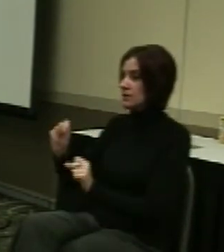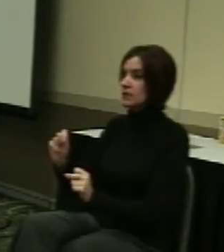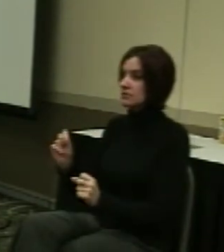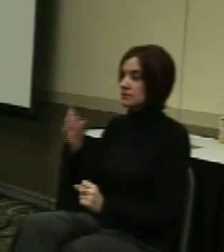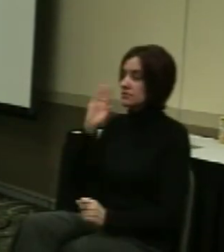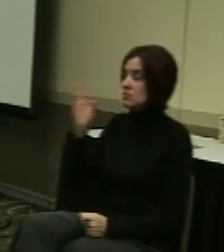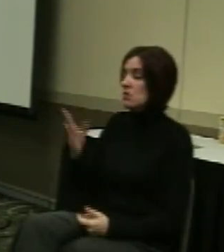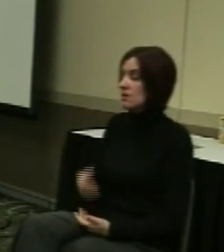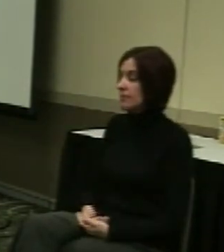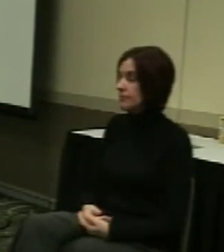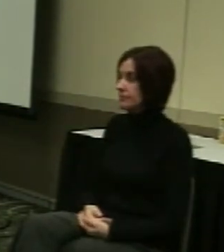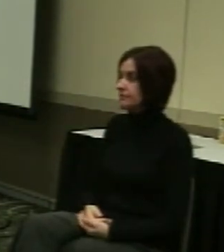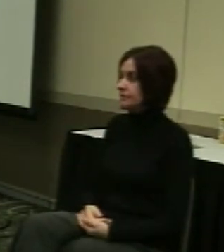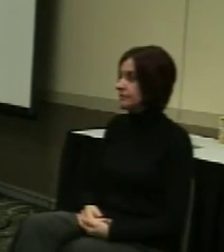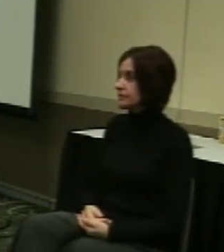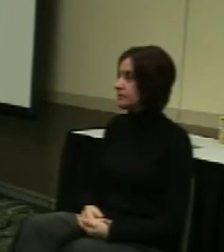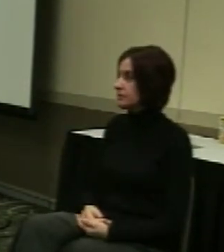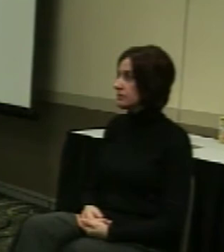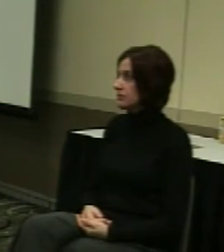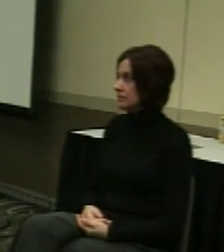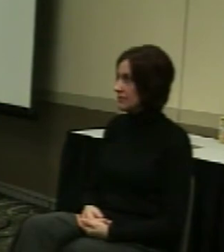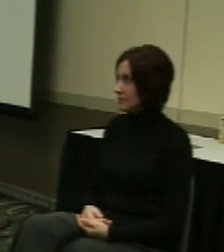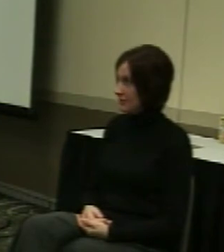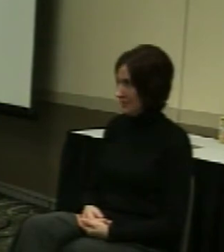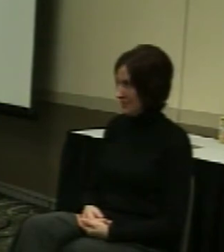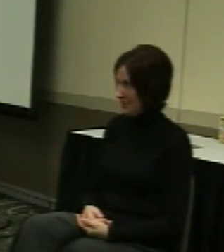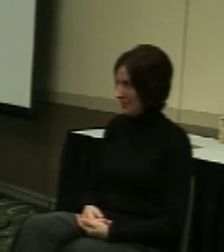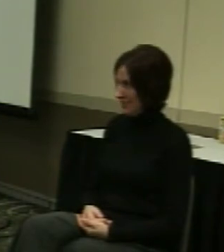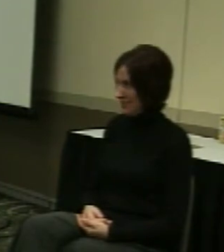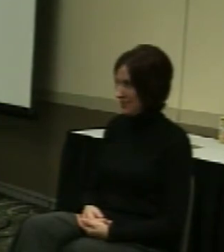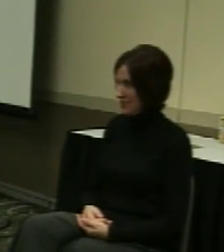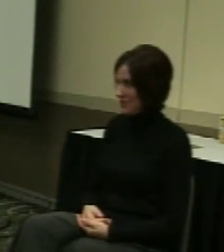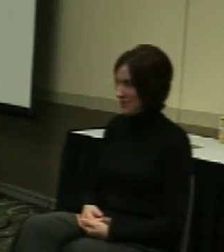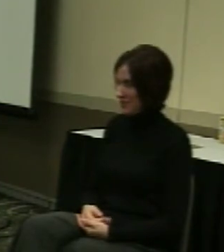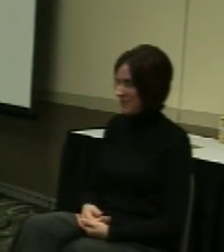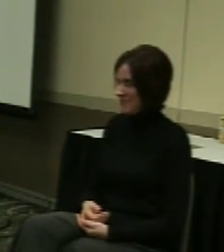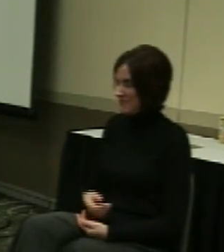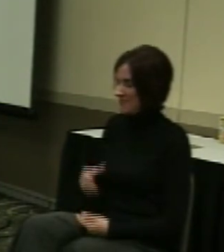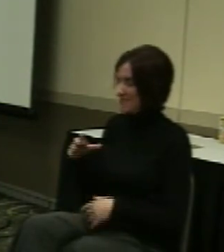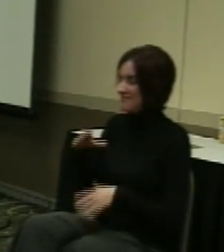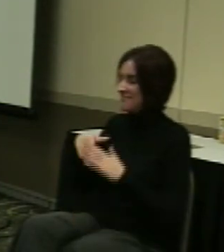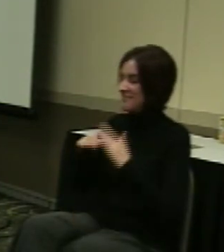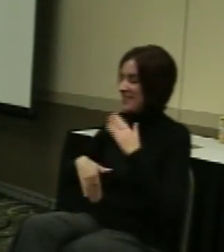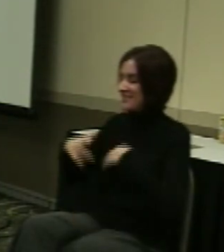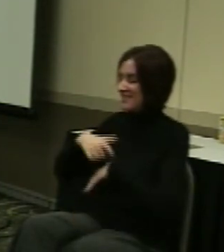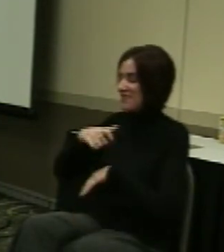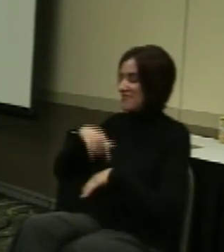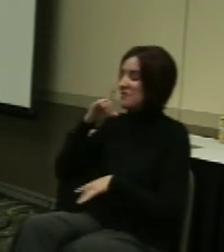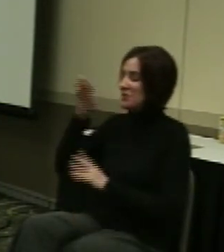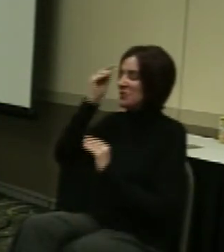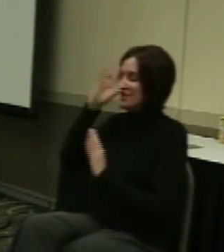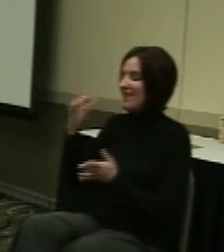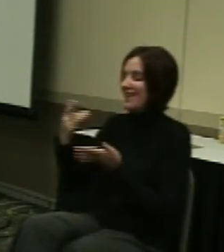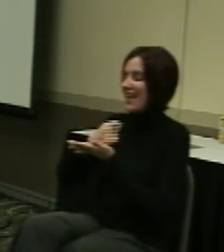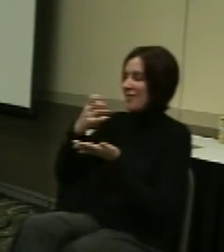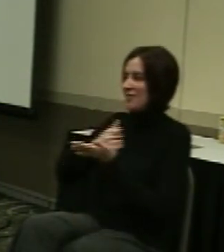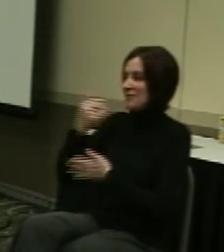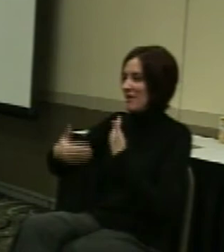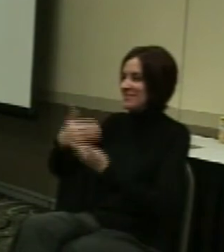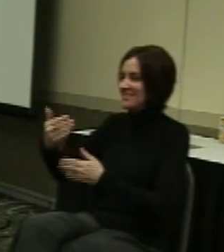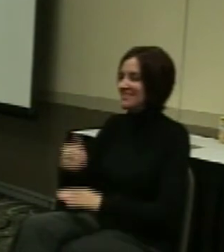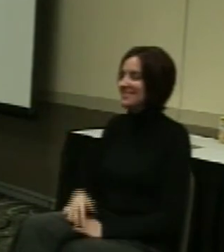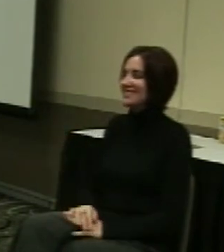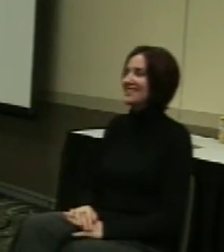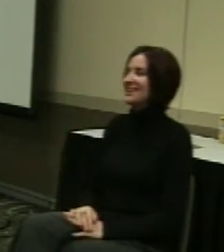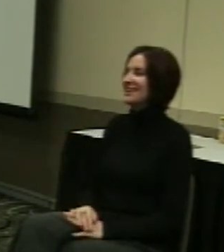your data gather process, would take. So that's the thought. And by the way,